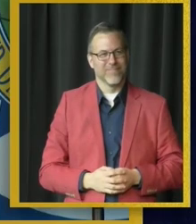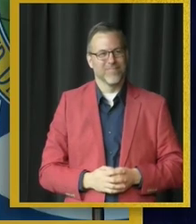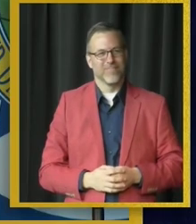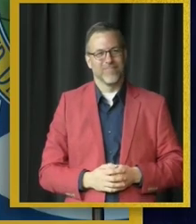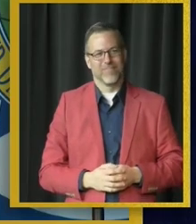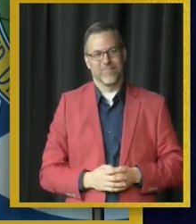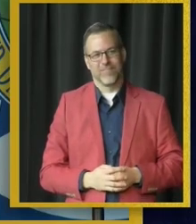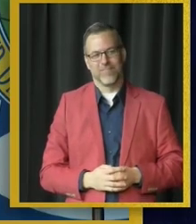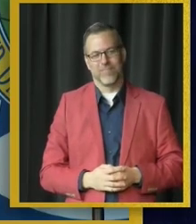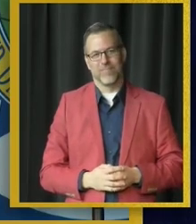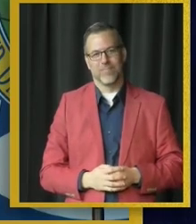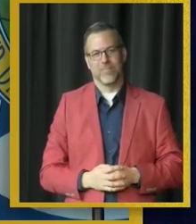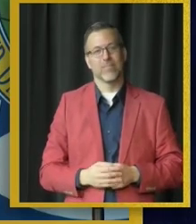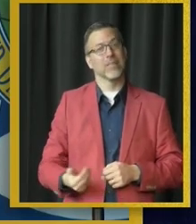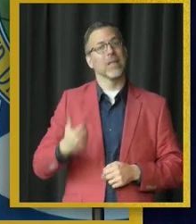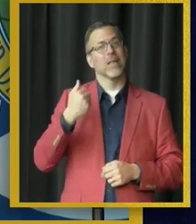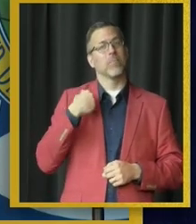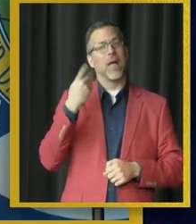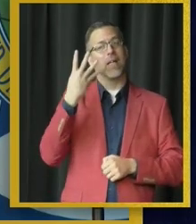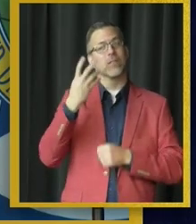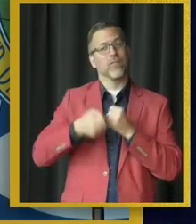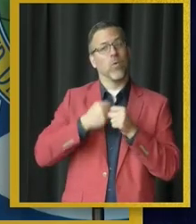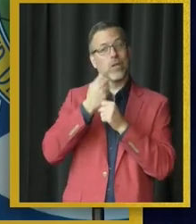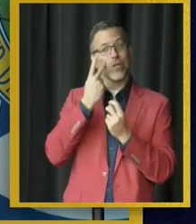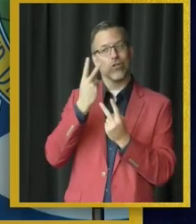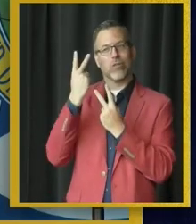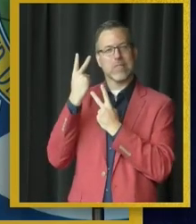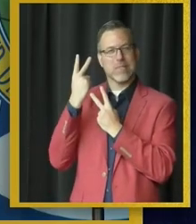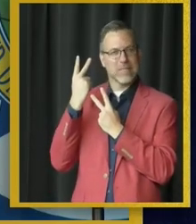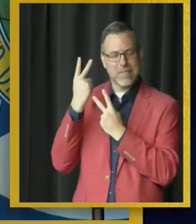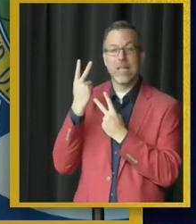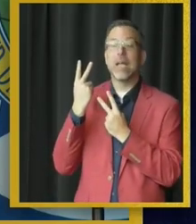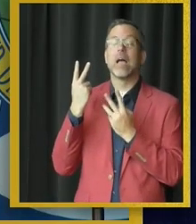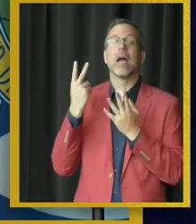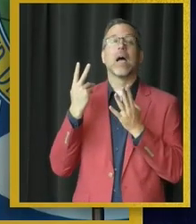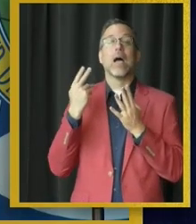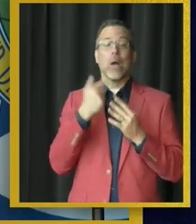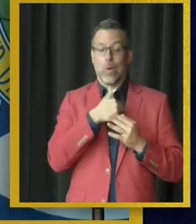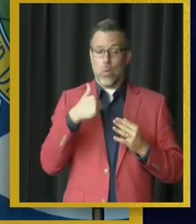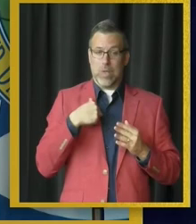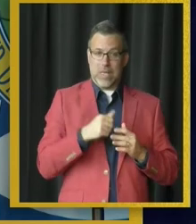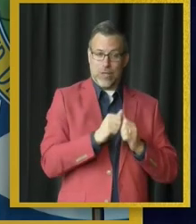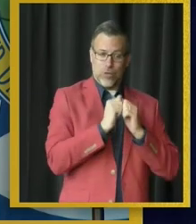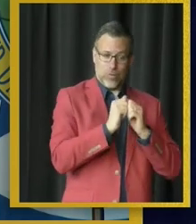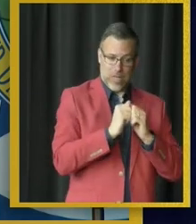Without going back to the last 4 years, we together as a city